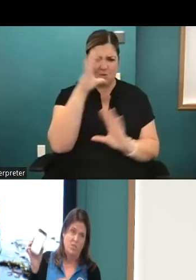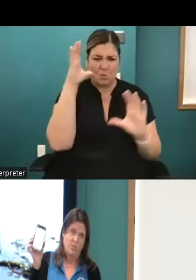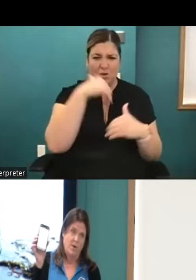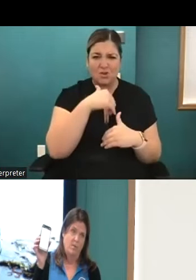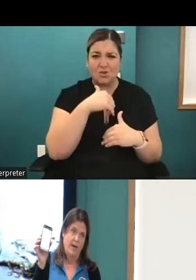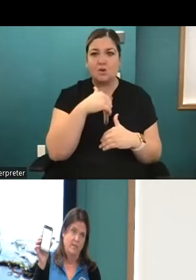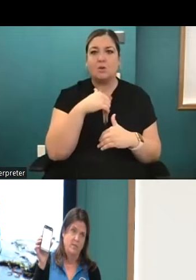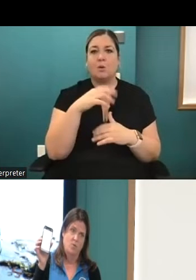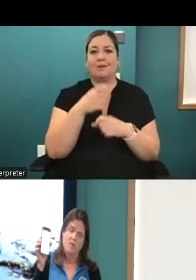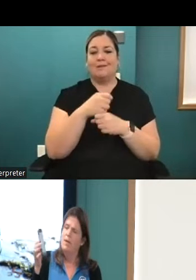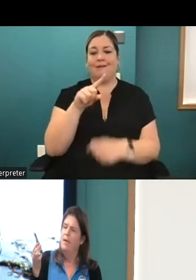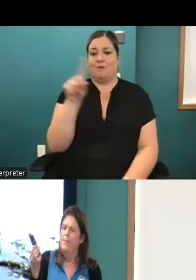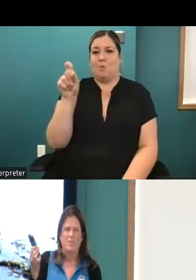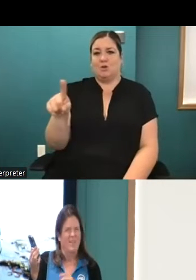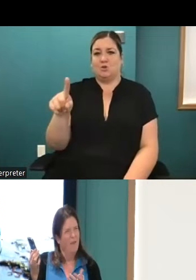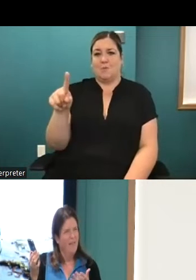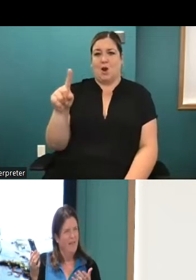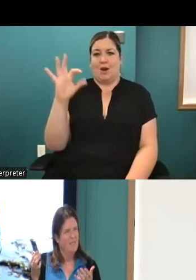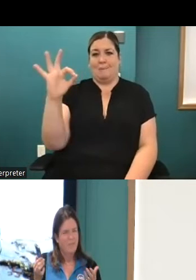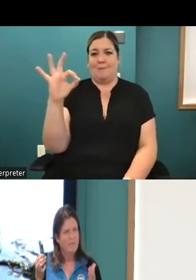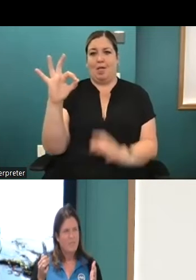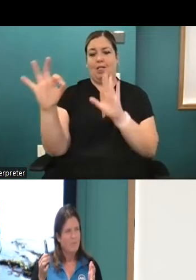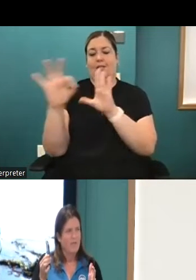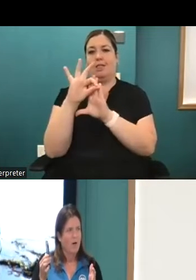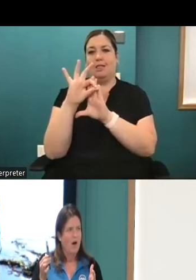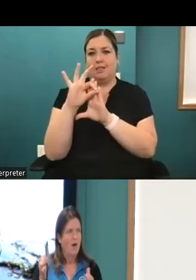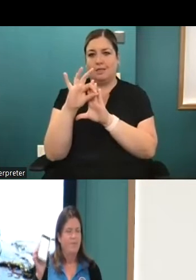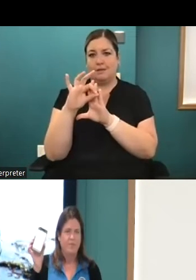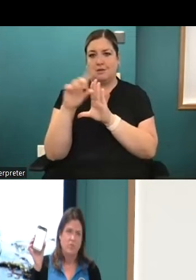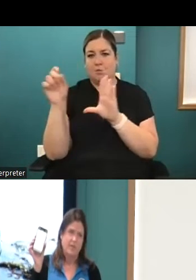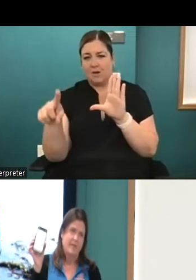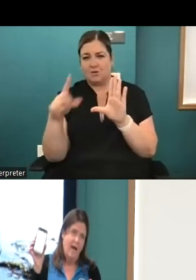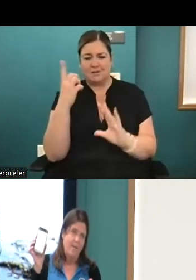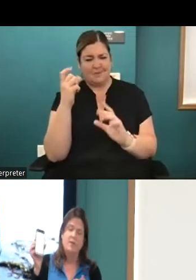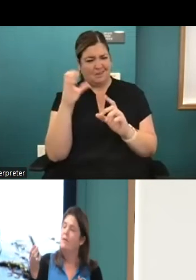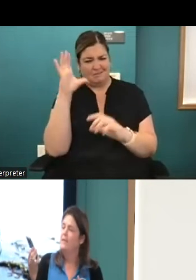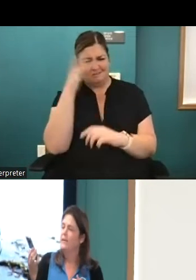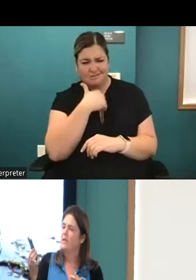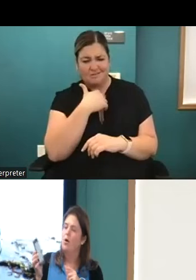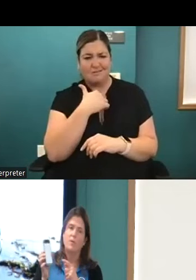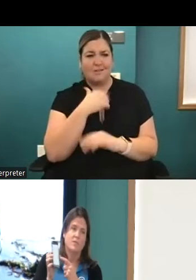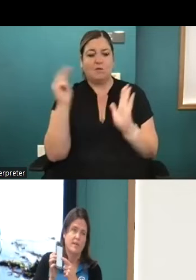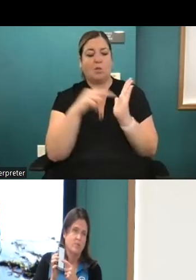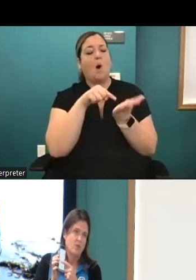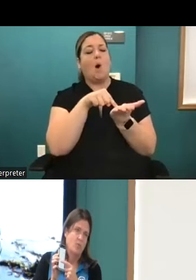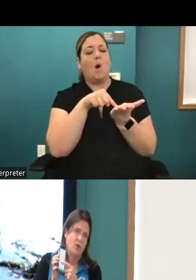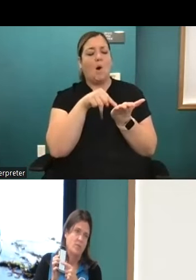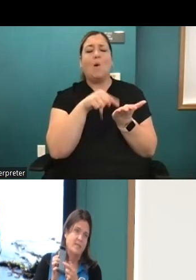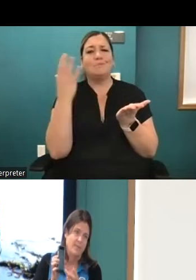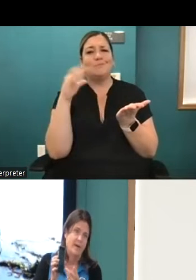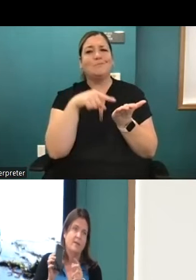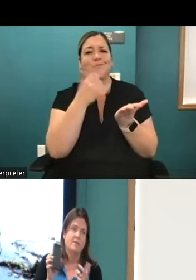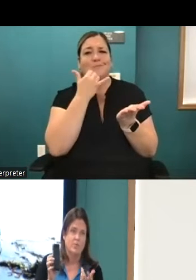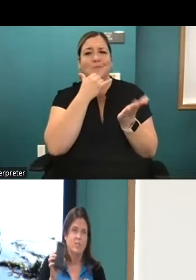get a question mark by it. So maybe you're like, man, something just seems a little off. If you look at the app, they can say, oh, it looks like there's something going on